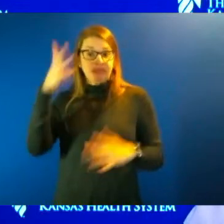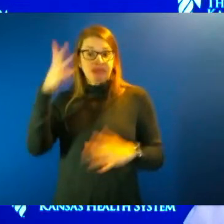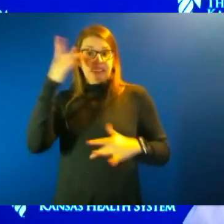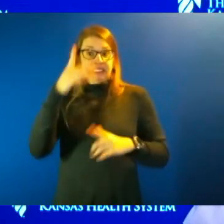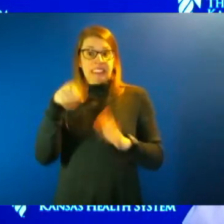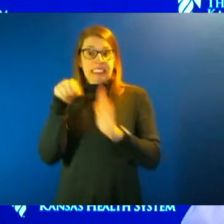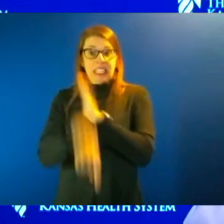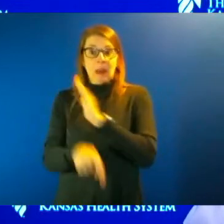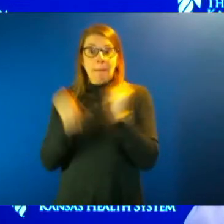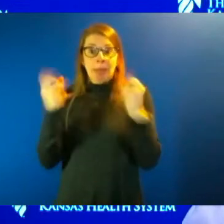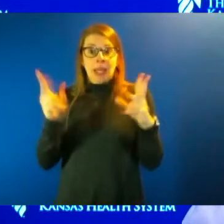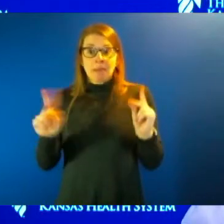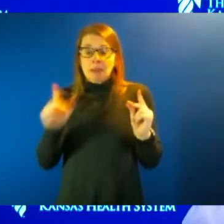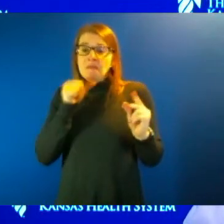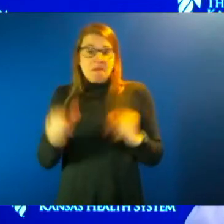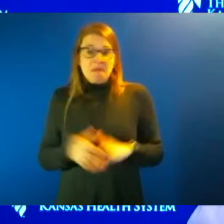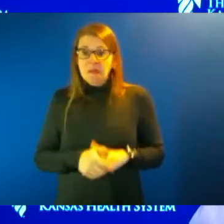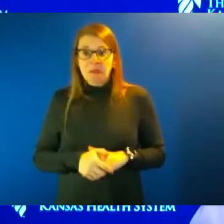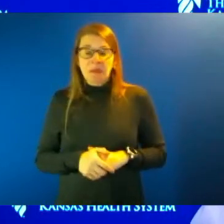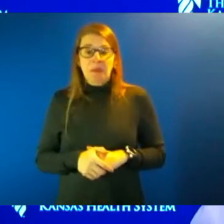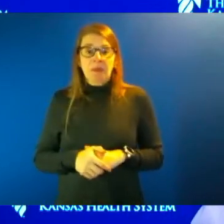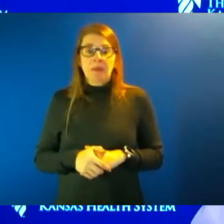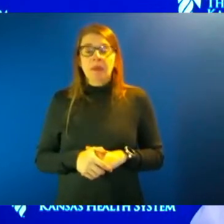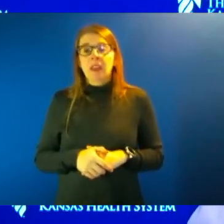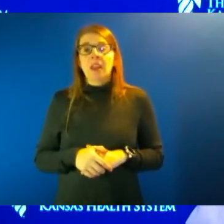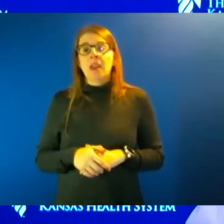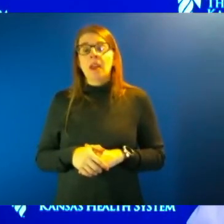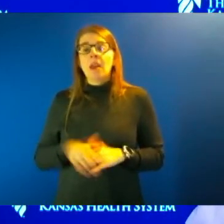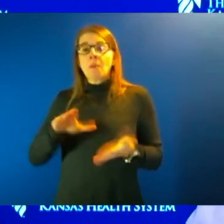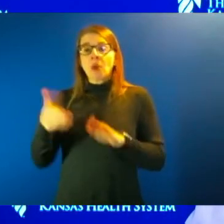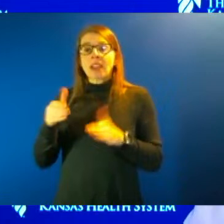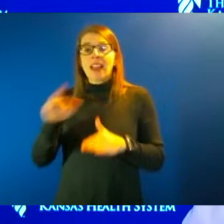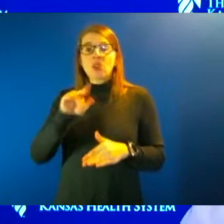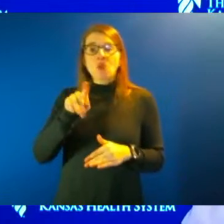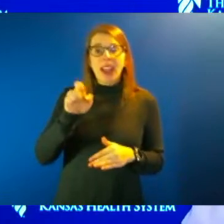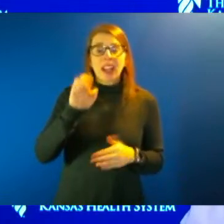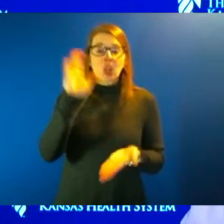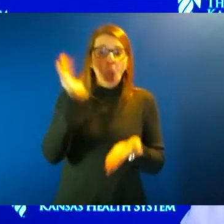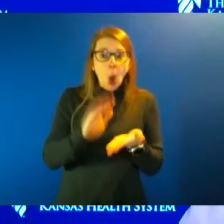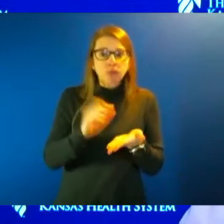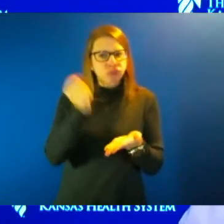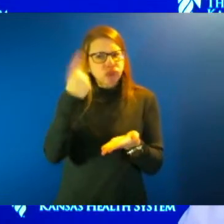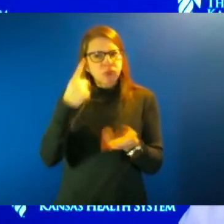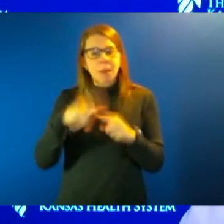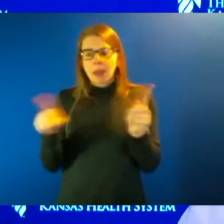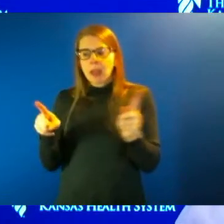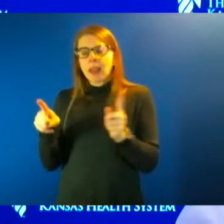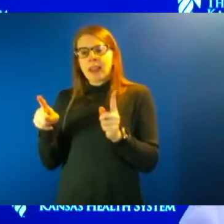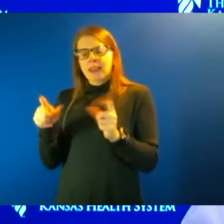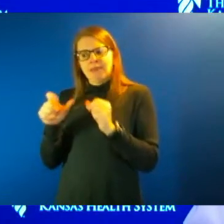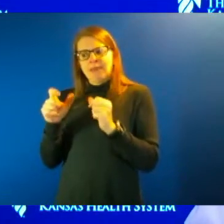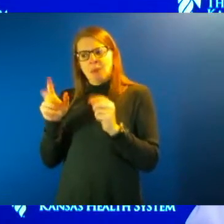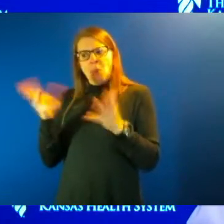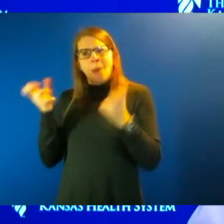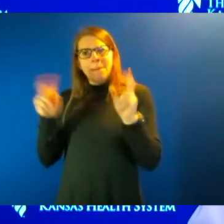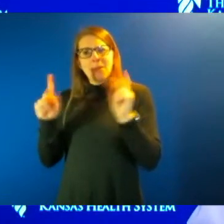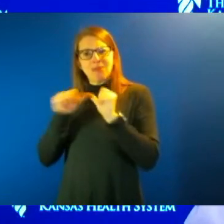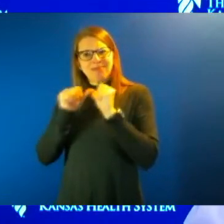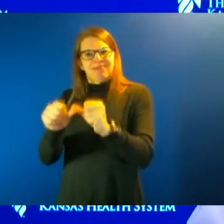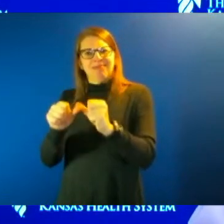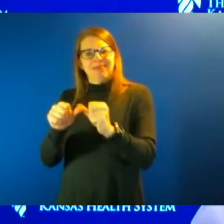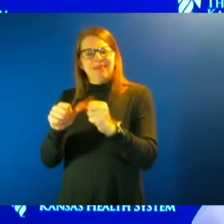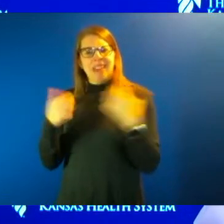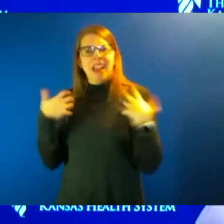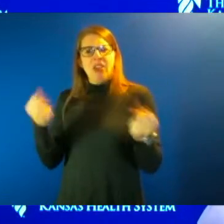many people. It has a very, very low mortality rate, but it's not all about that. It's about really keeping people healthy, out of the hospital, keeping them